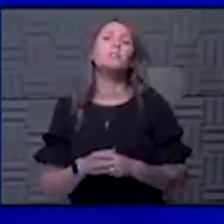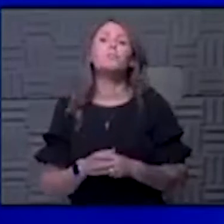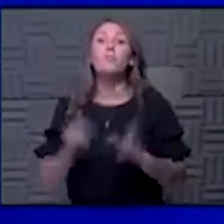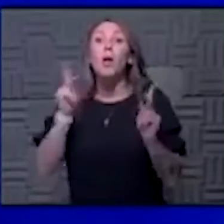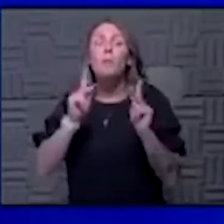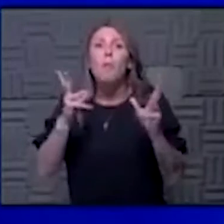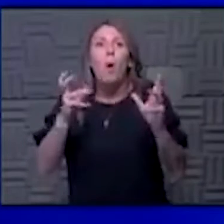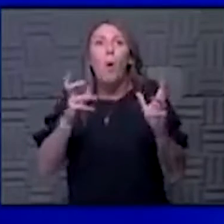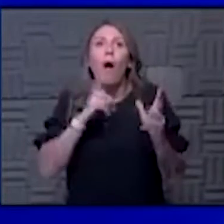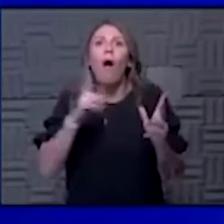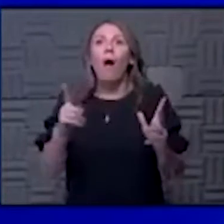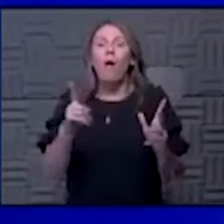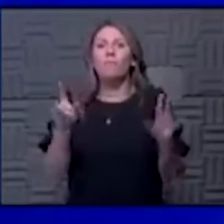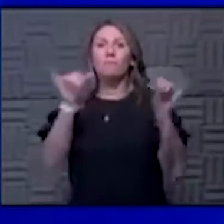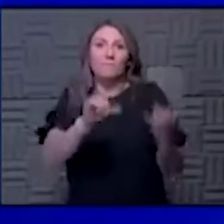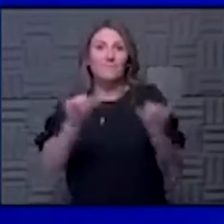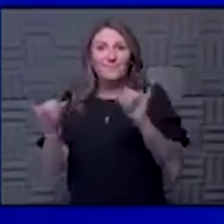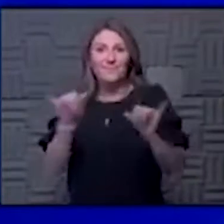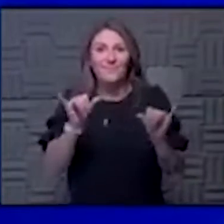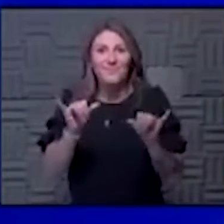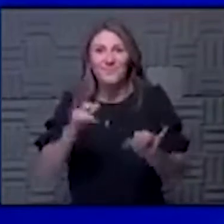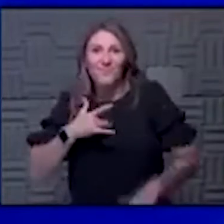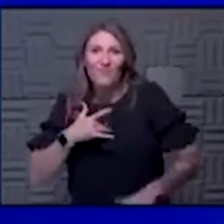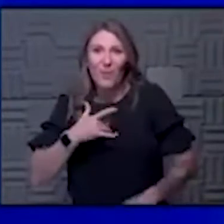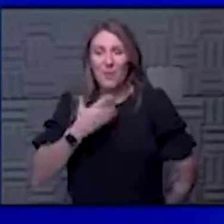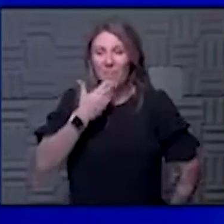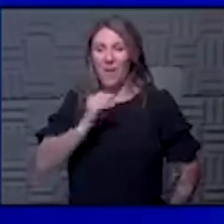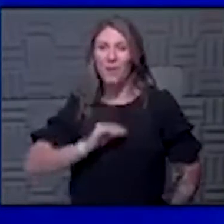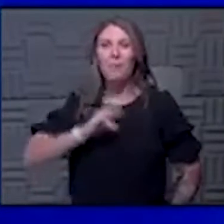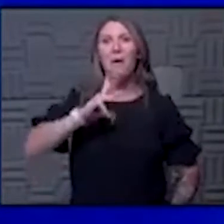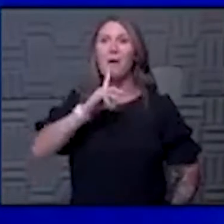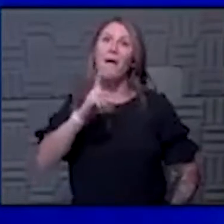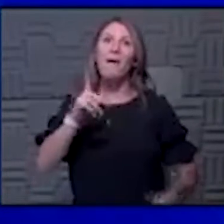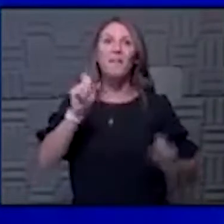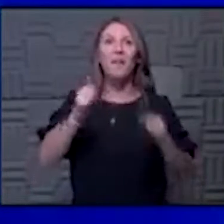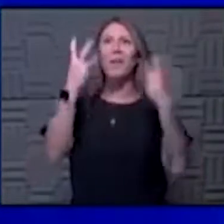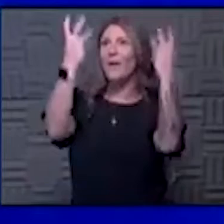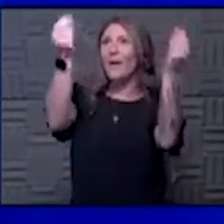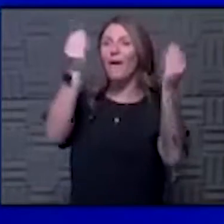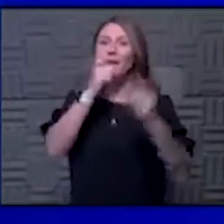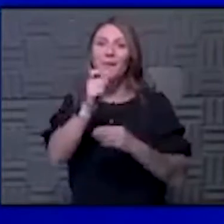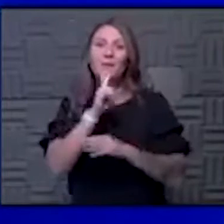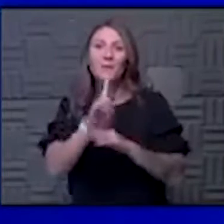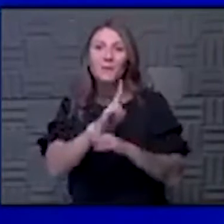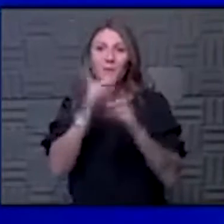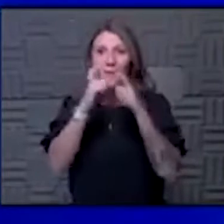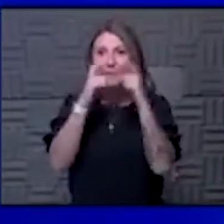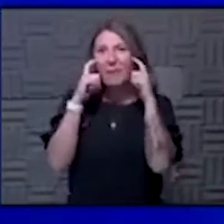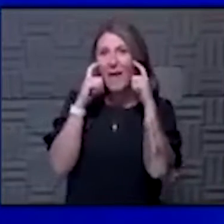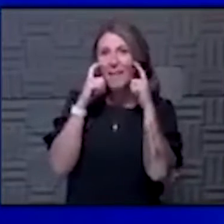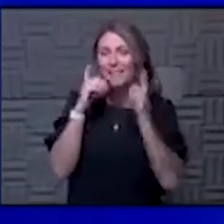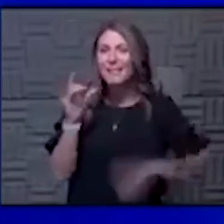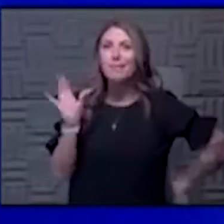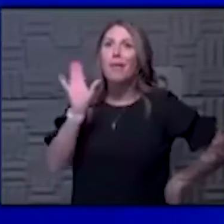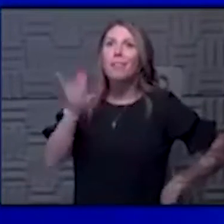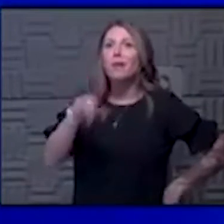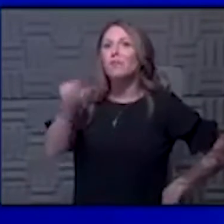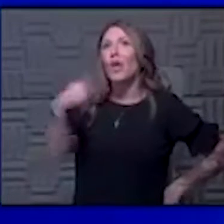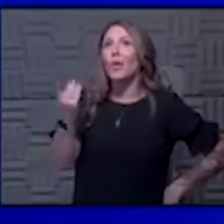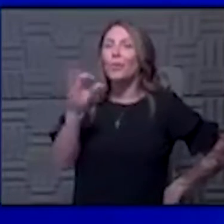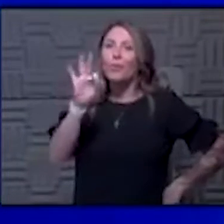it close so they feel better about it and give themselves permission to go out and not have to wear a mask because it's just influenza.